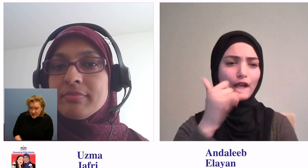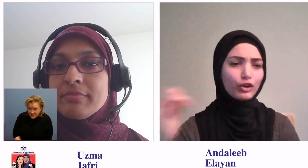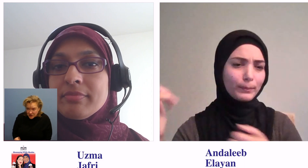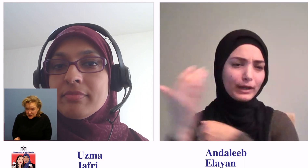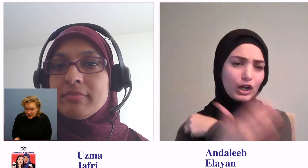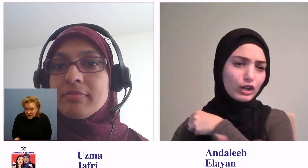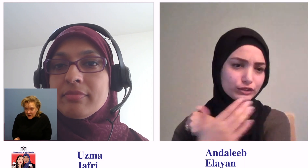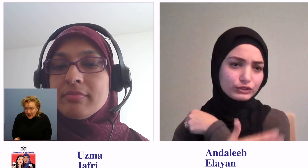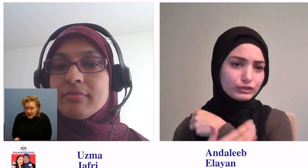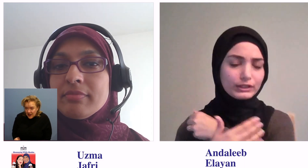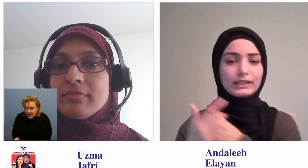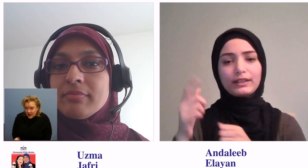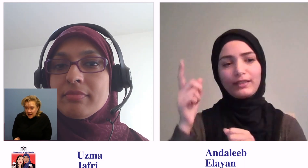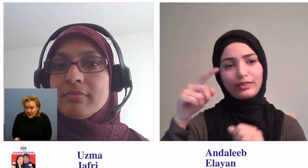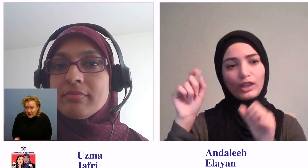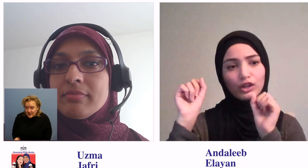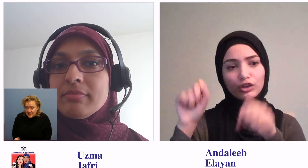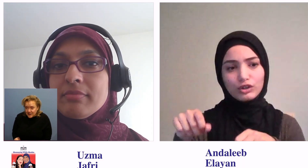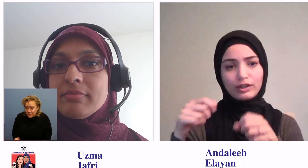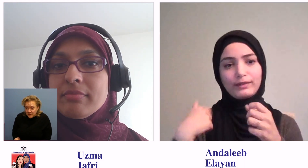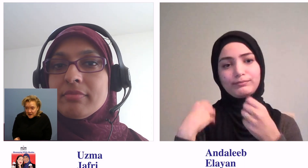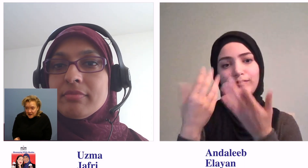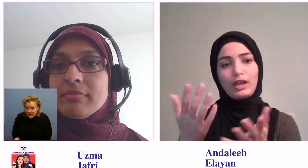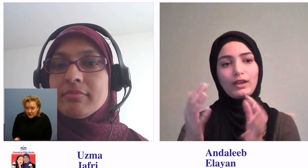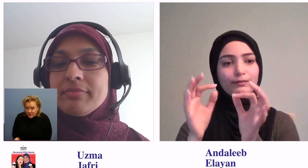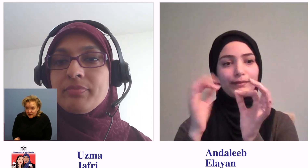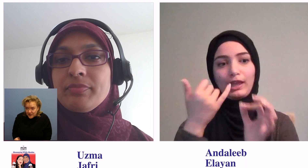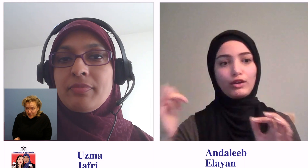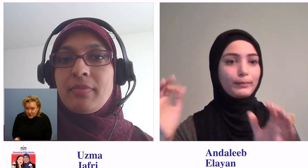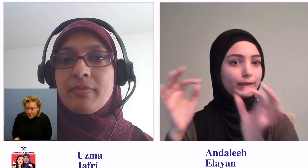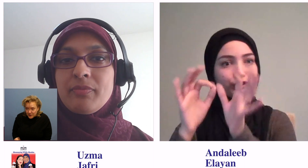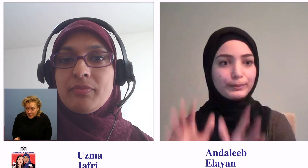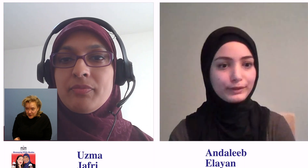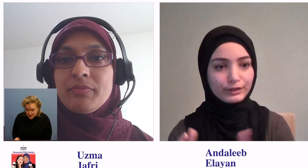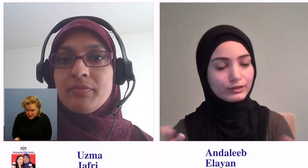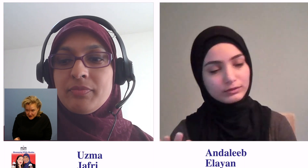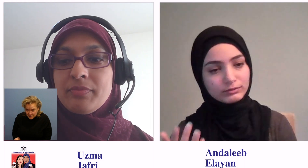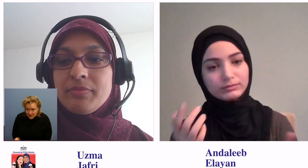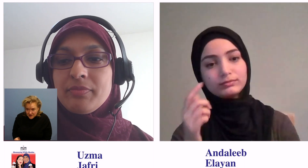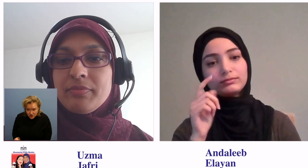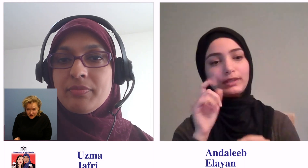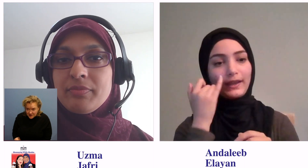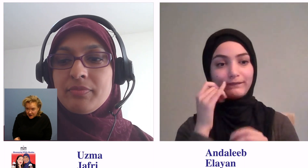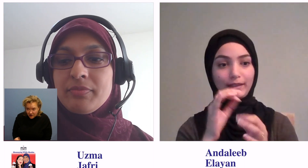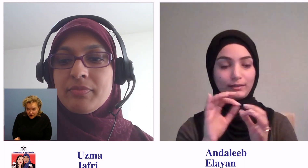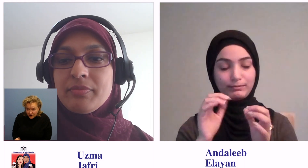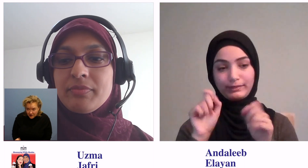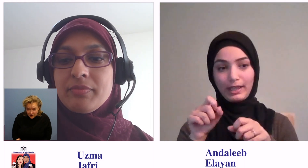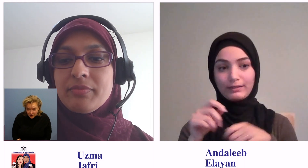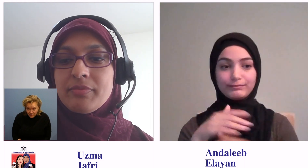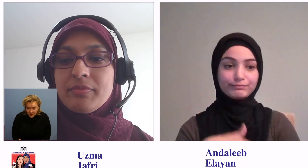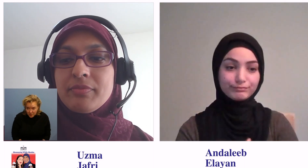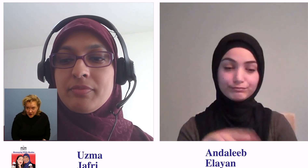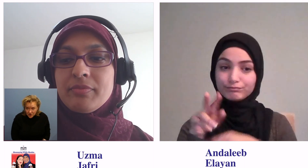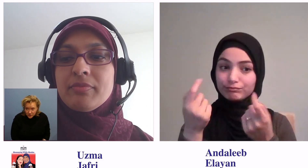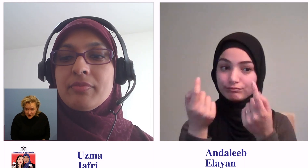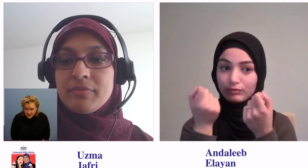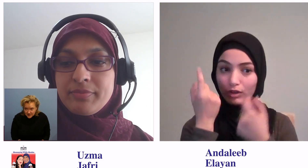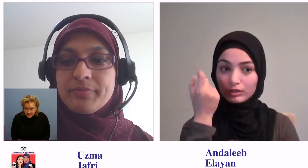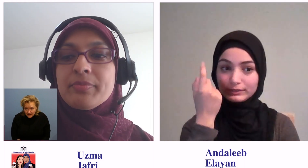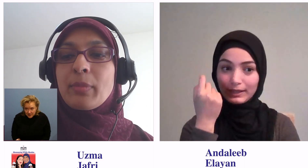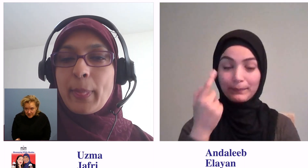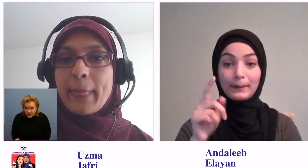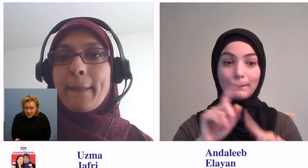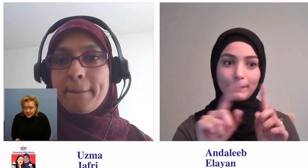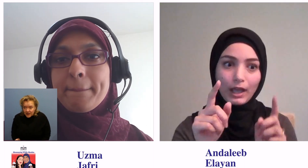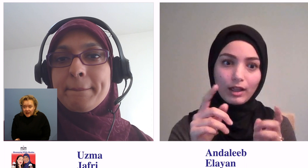the English translation. And if many of their, the Muslims said that Masjid are, you know, from Arabic countries,